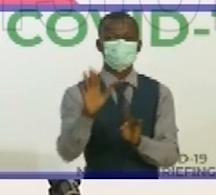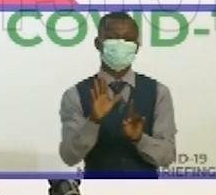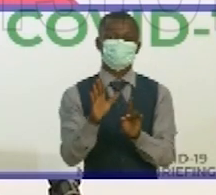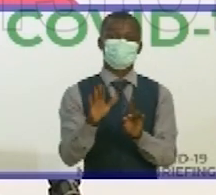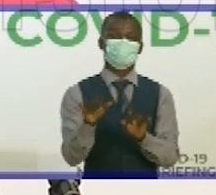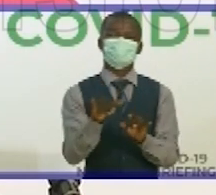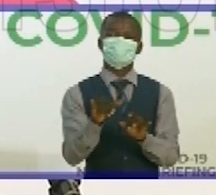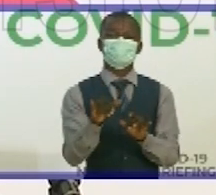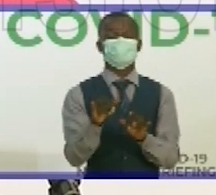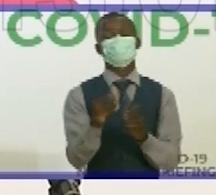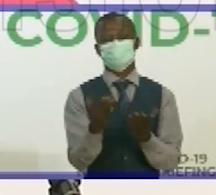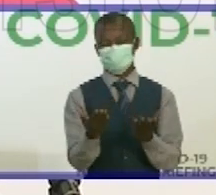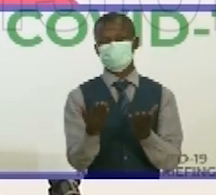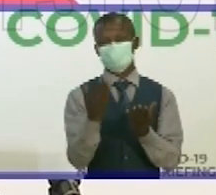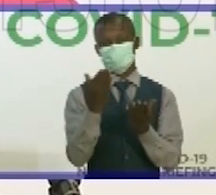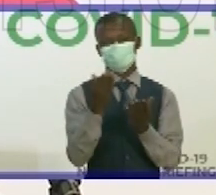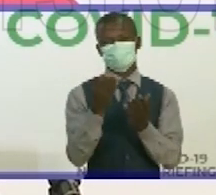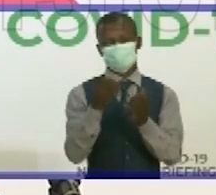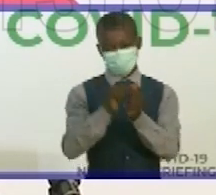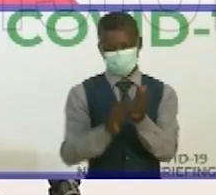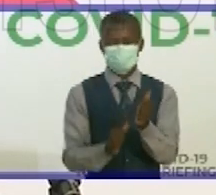an abundance of caution.